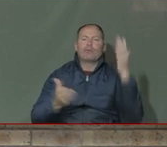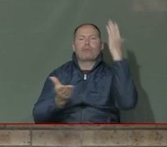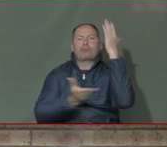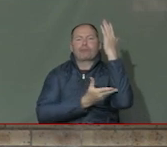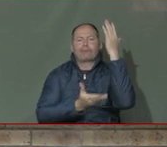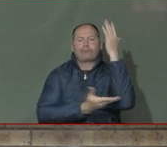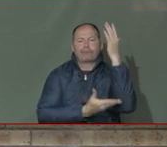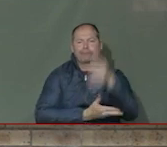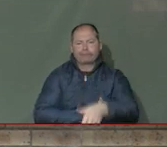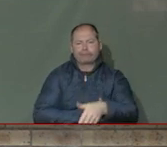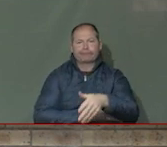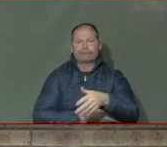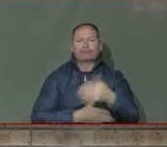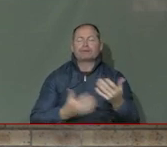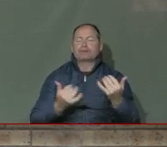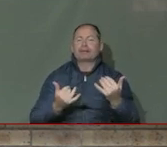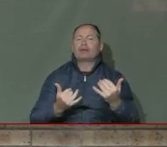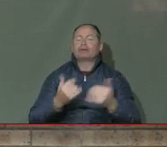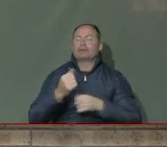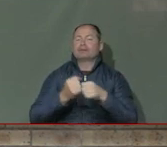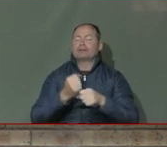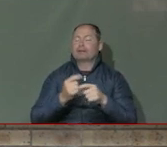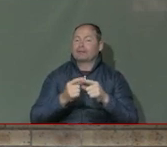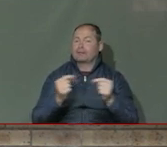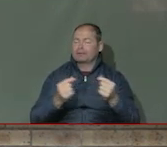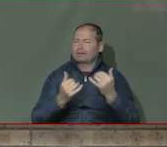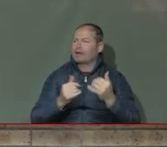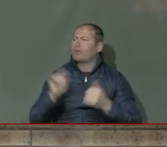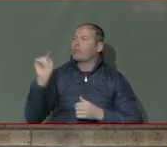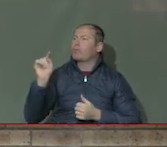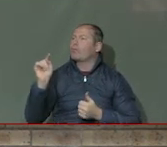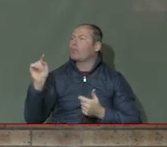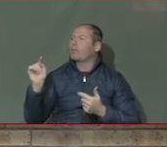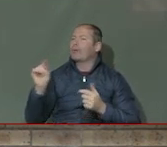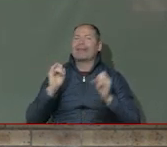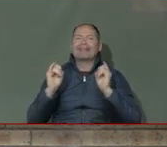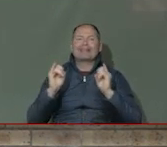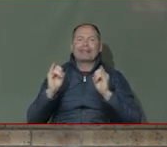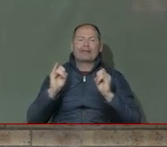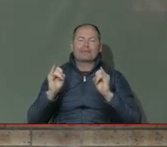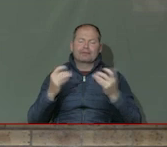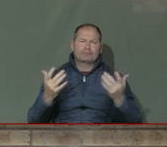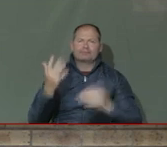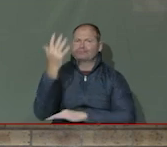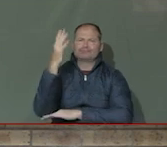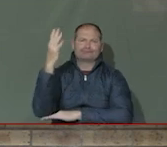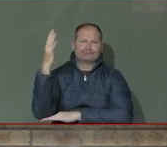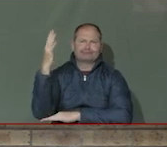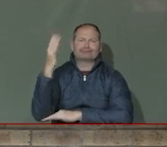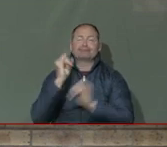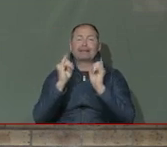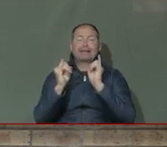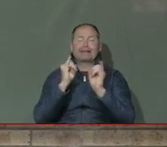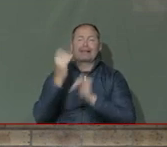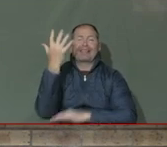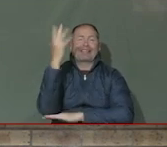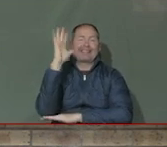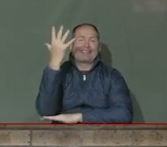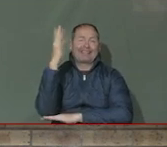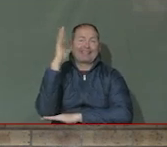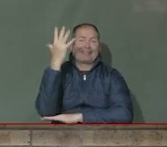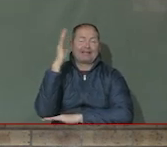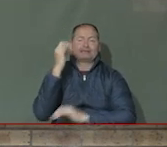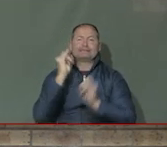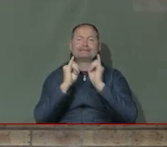we count there's 11 trees left of that kind of tree. Could be pine trees or whatever they are. Now you need to calculate the